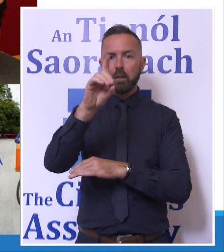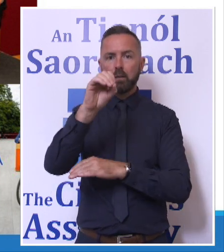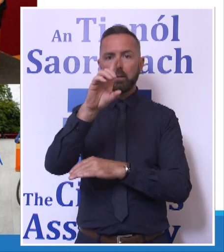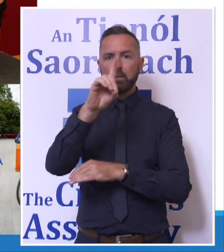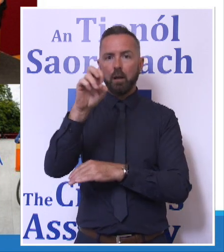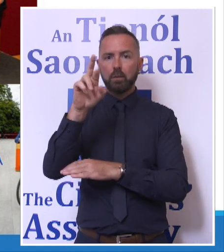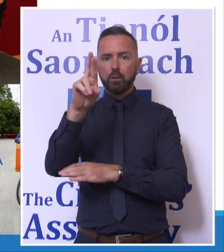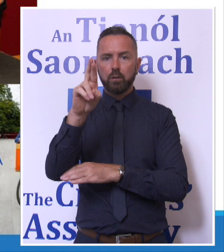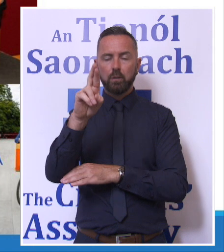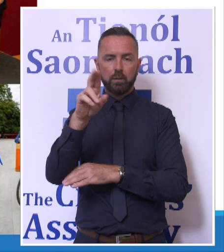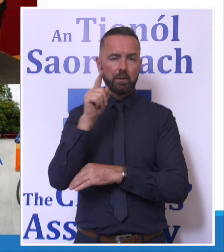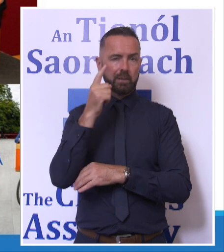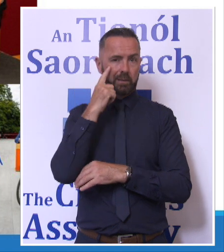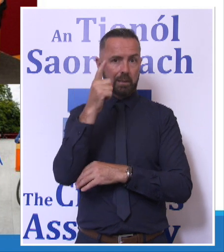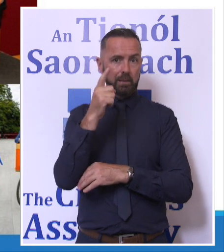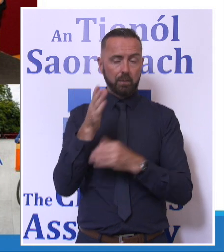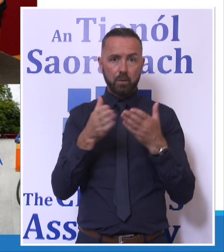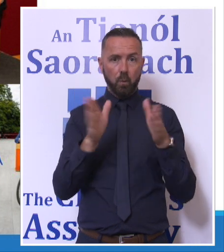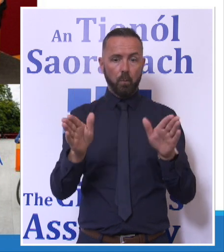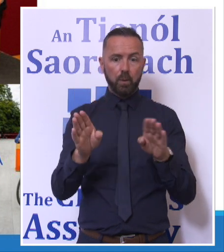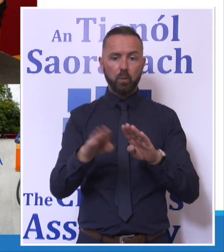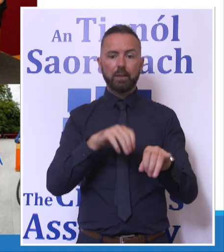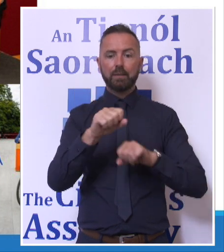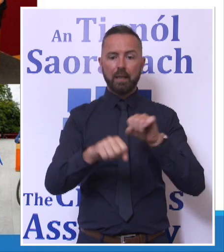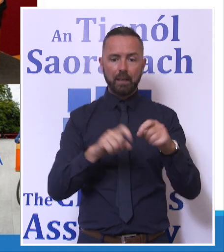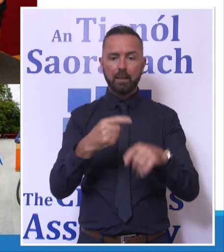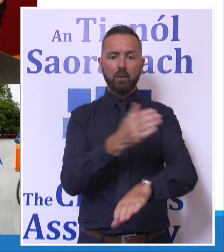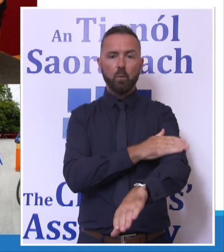Dublin County Council. And you can see there he's pictured with the